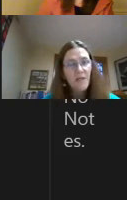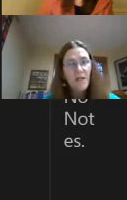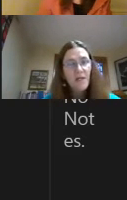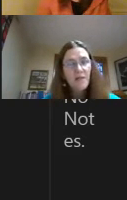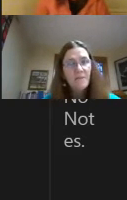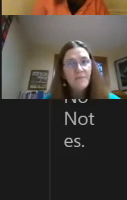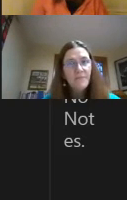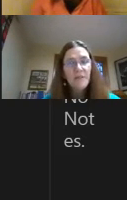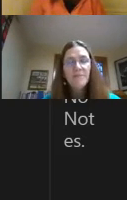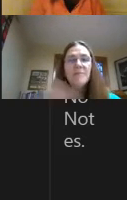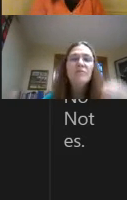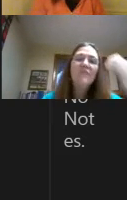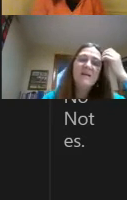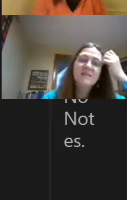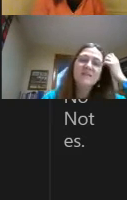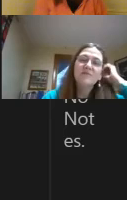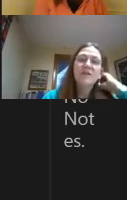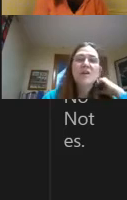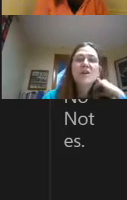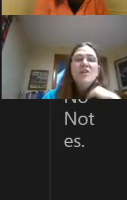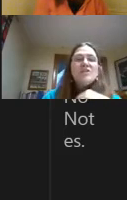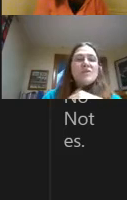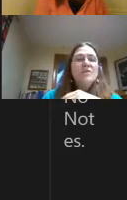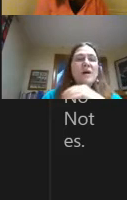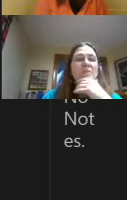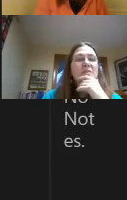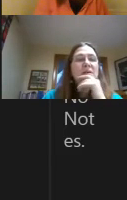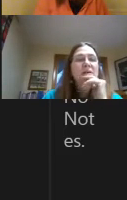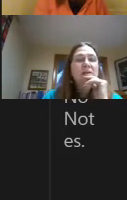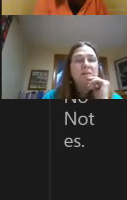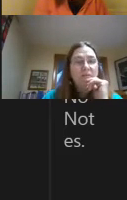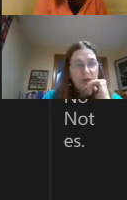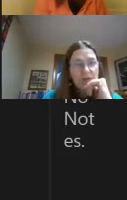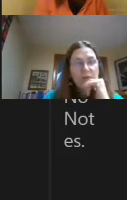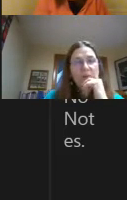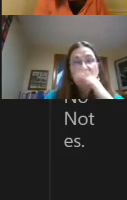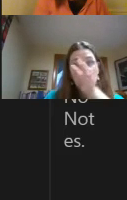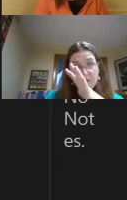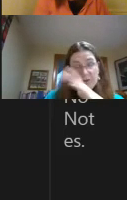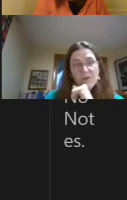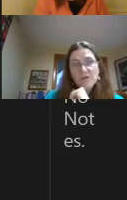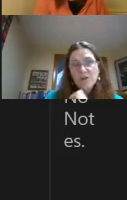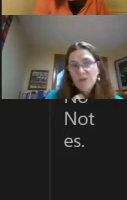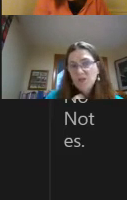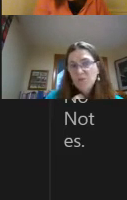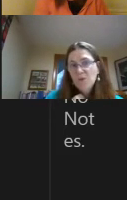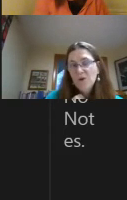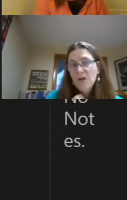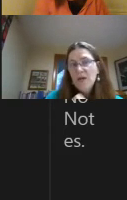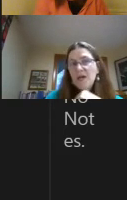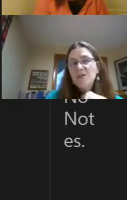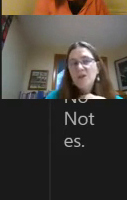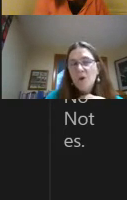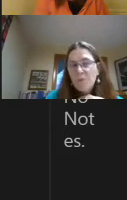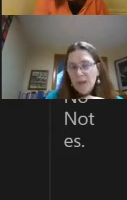week, it may be vastly different. So I would say in general, focus on pH